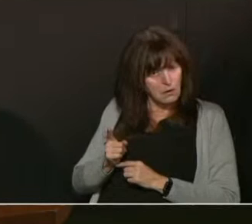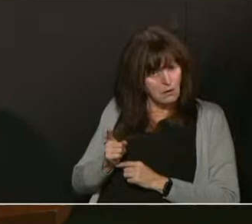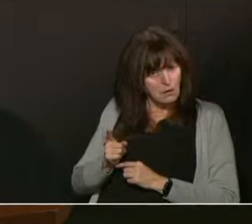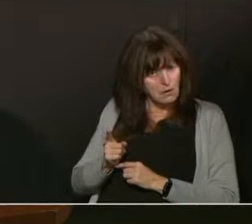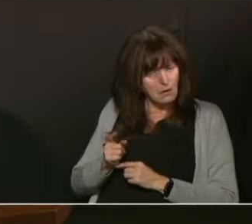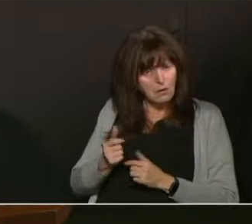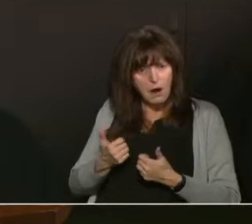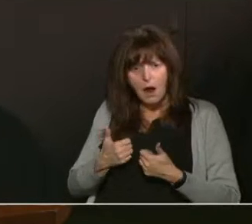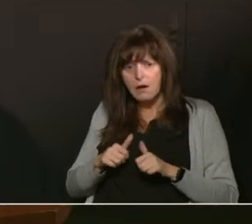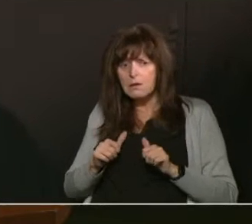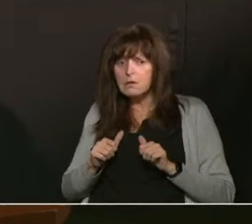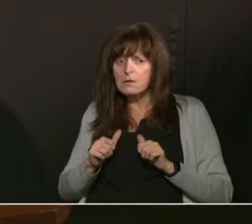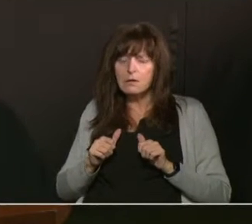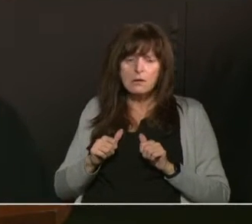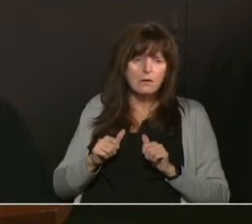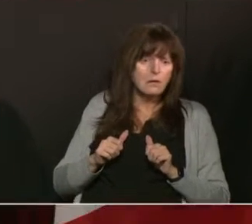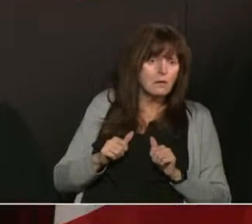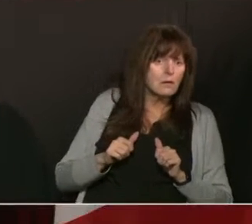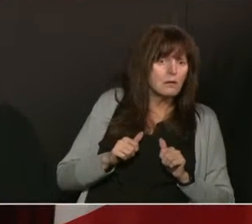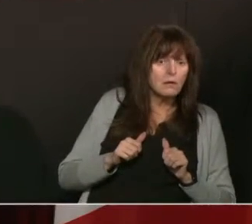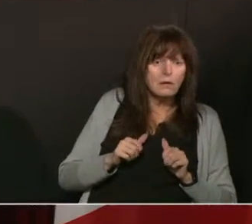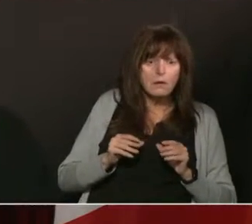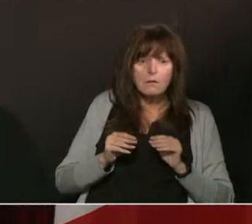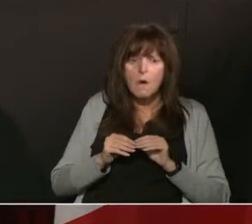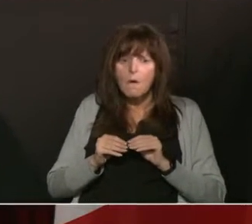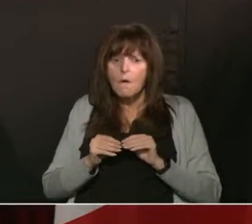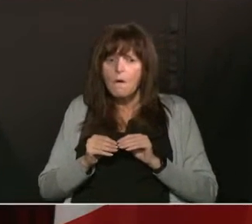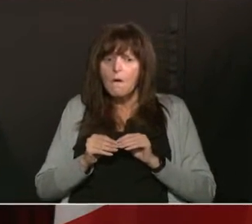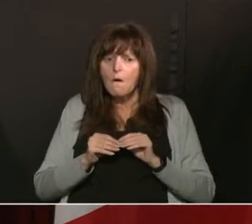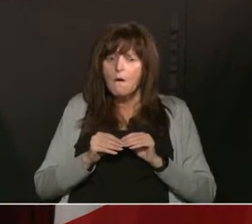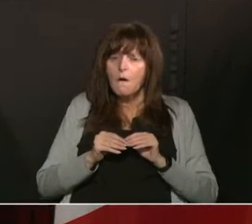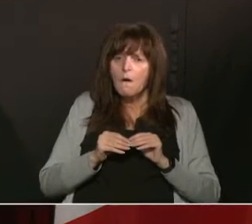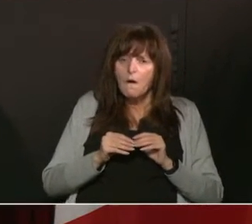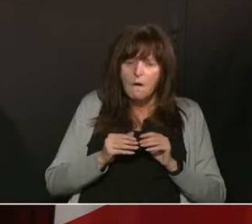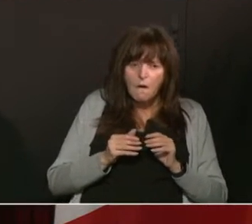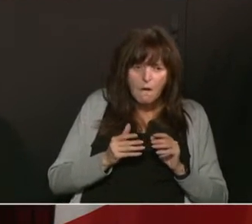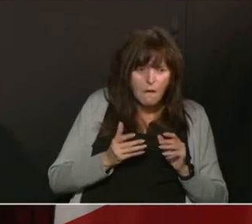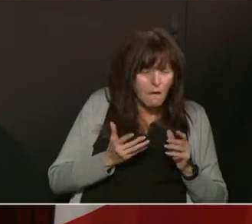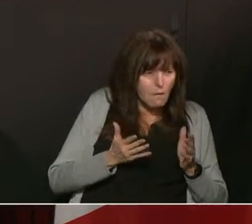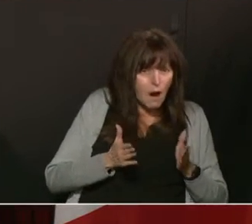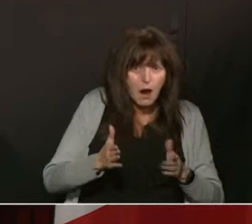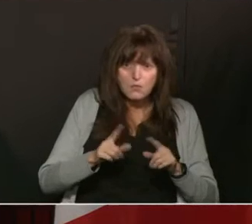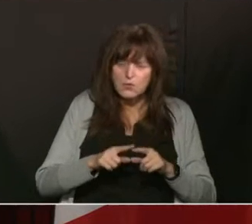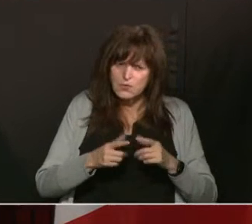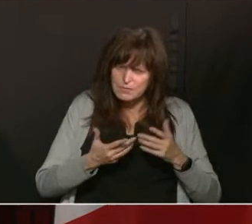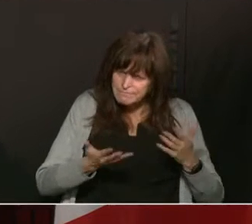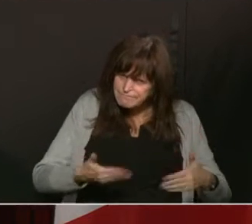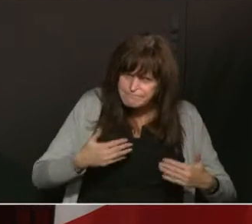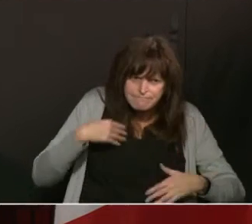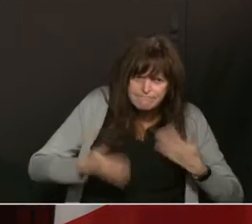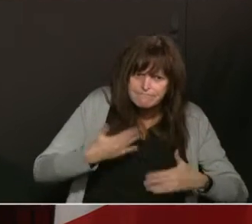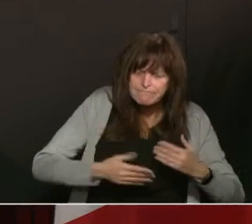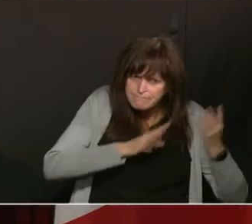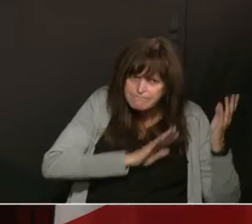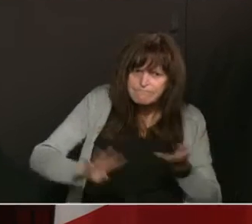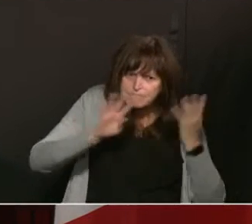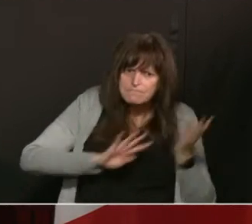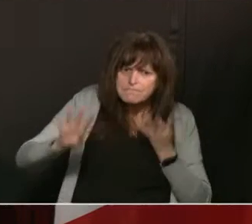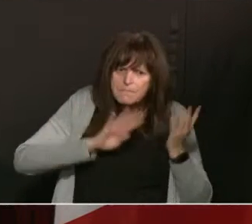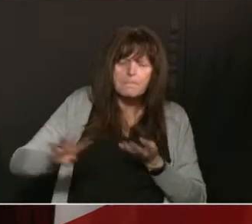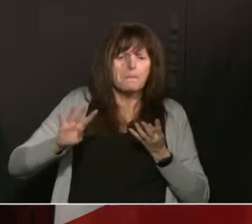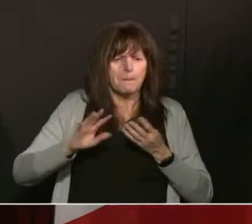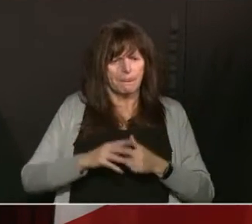it does want to do? Oh, thanks, Charlie. Yes, we've already reviewed that, and our Ontario Immunization Advisory